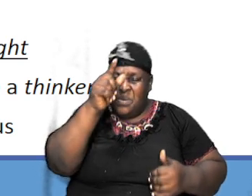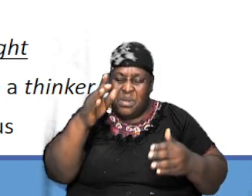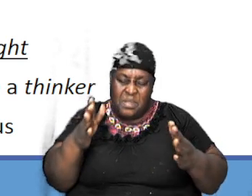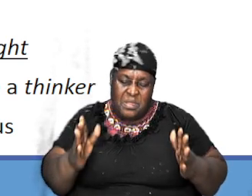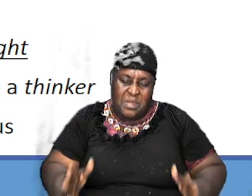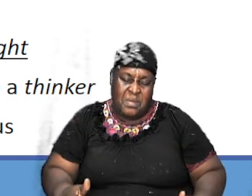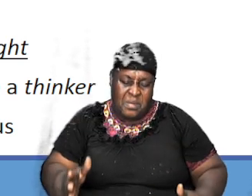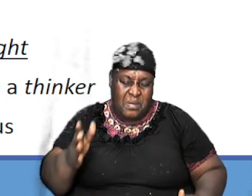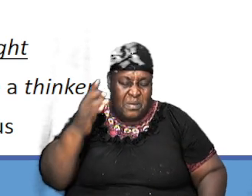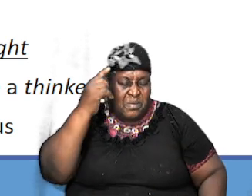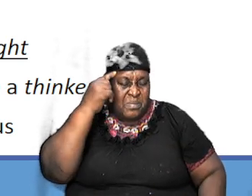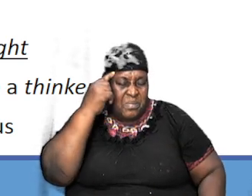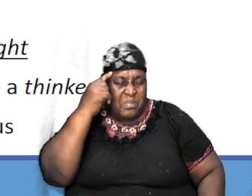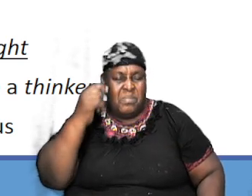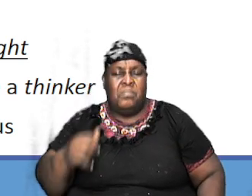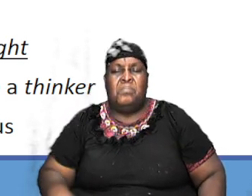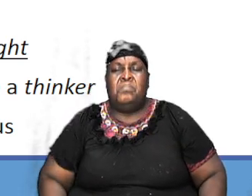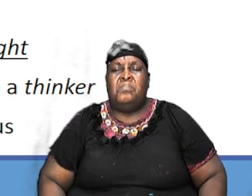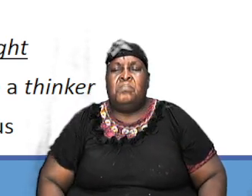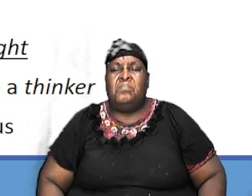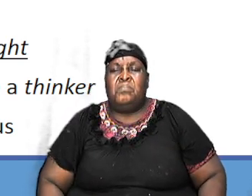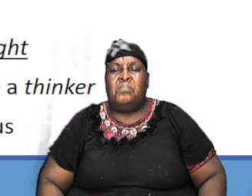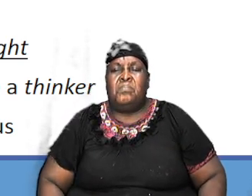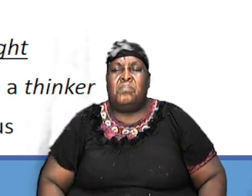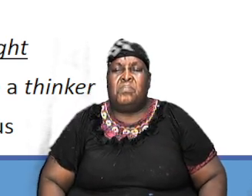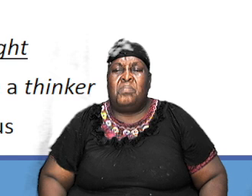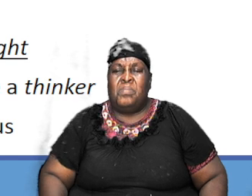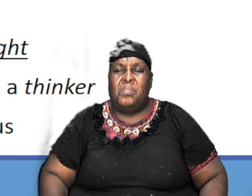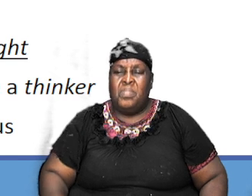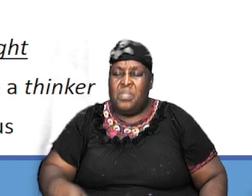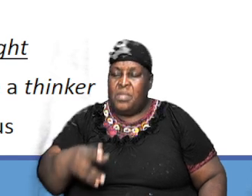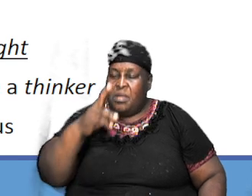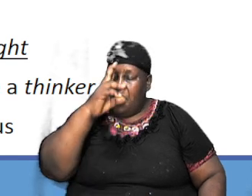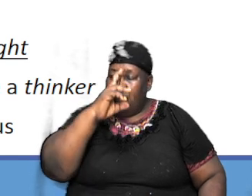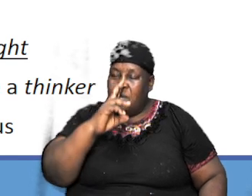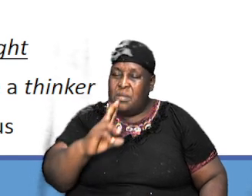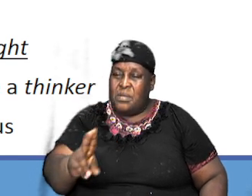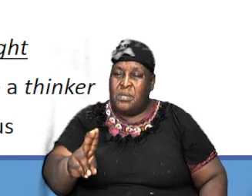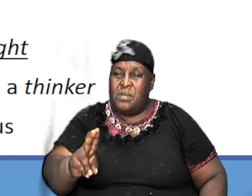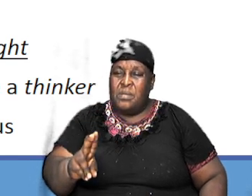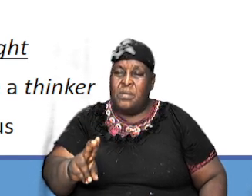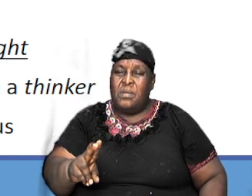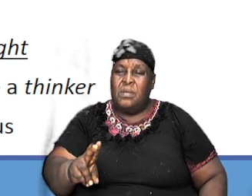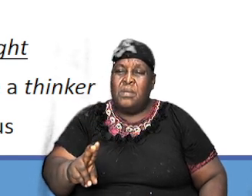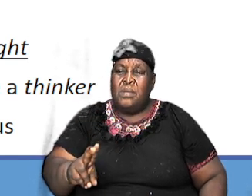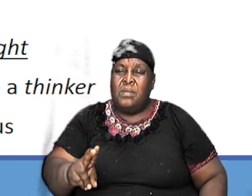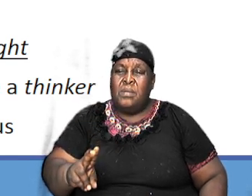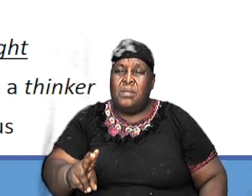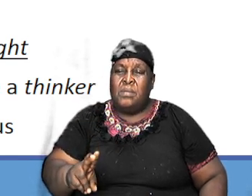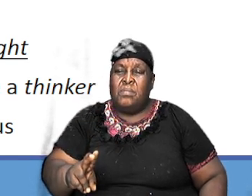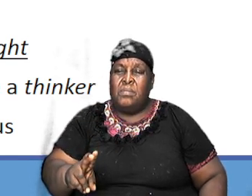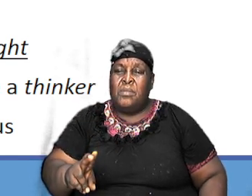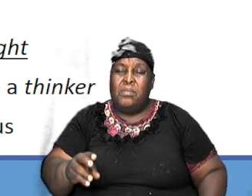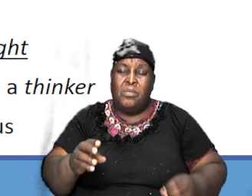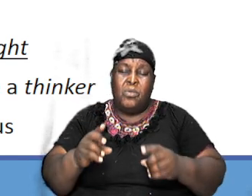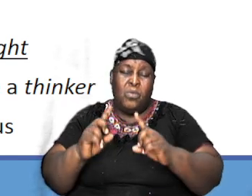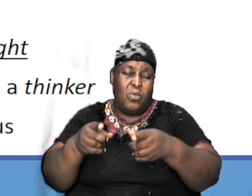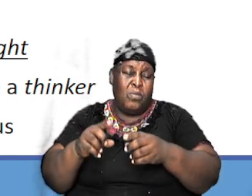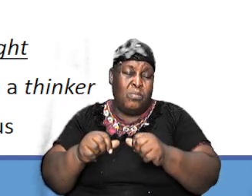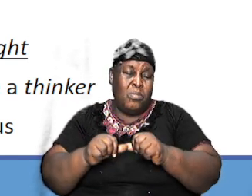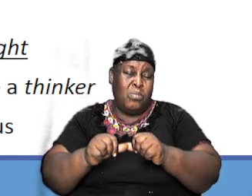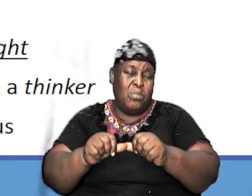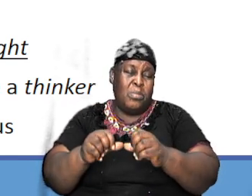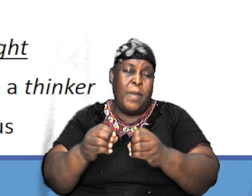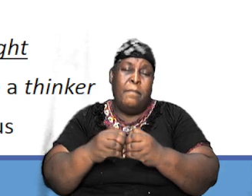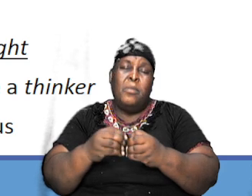that the Hebrew actually went a bit further in their reasoning. And the Hebrew